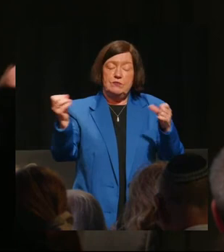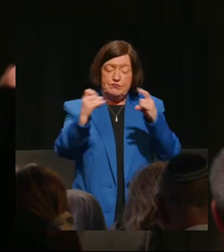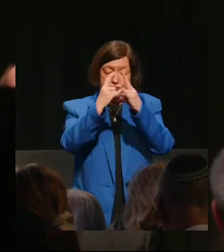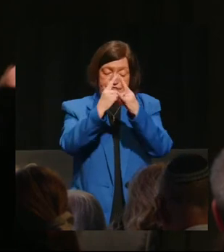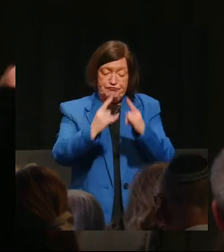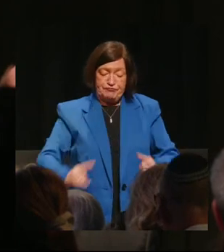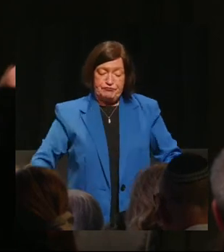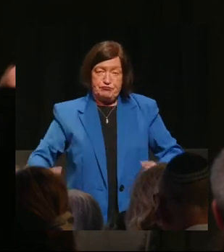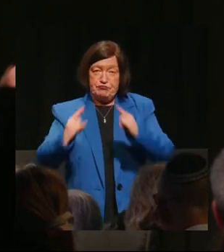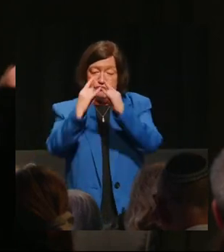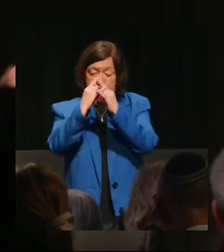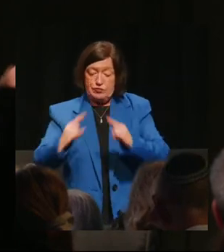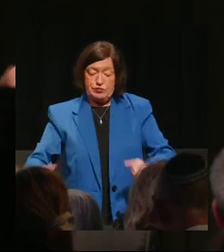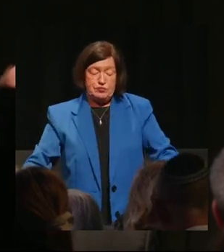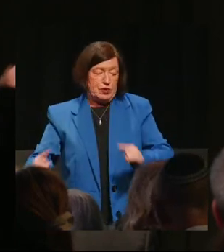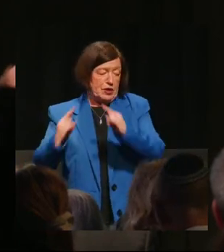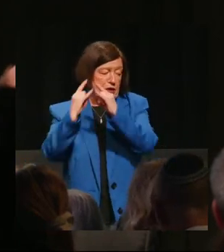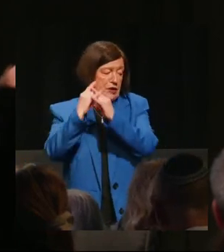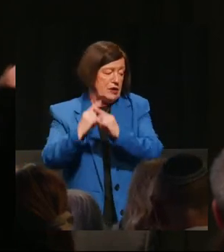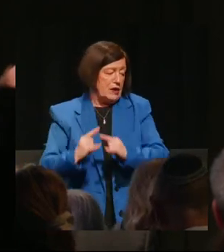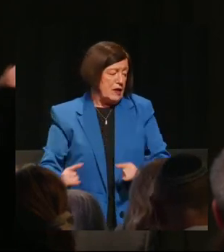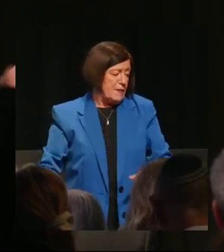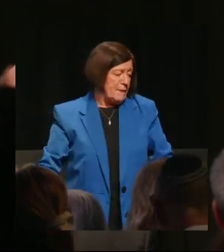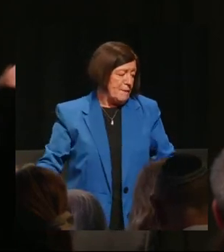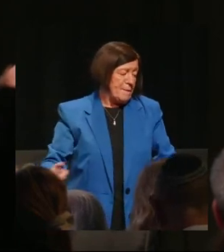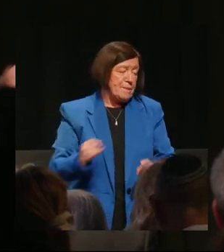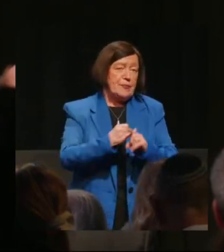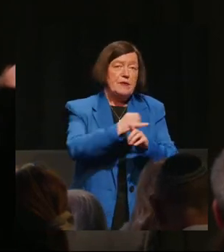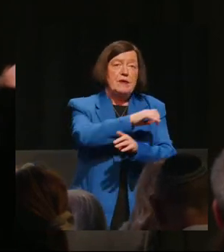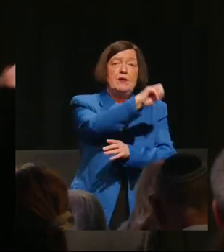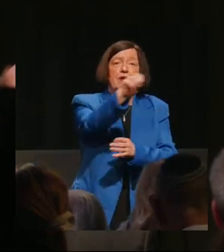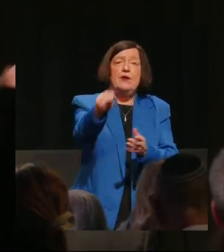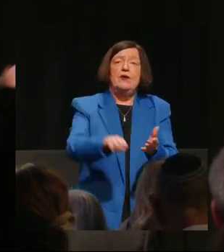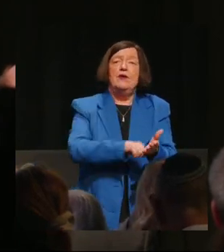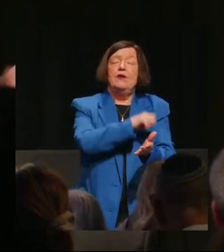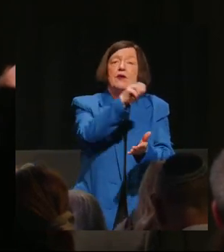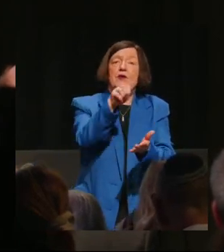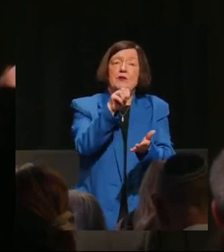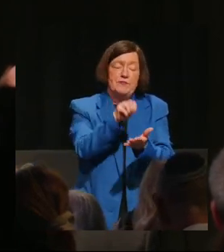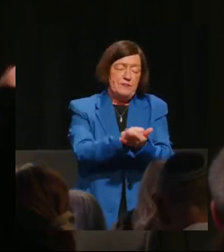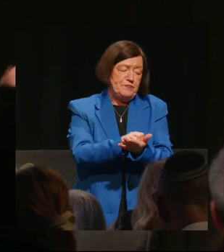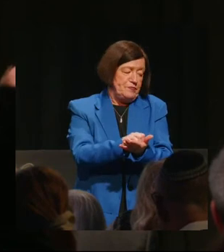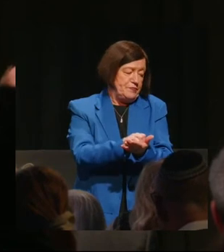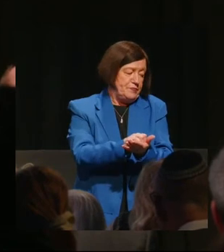Huvishor Machanos, Hashmad Beiropa,